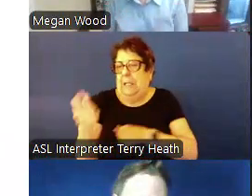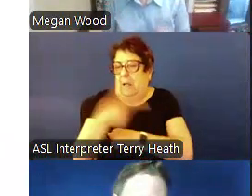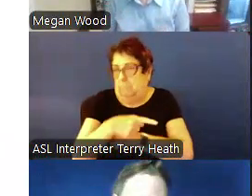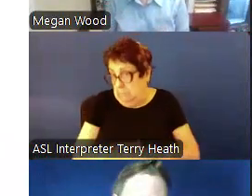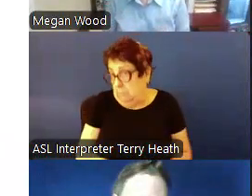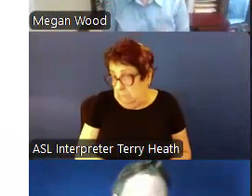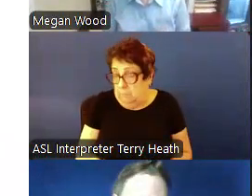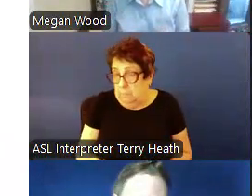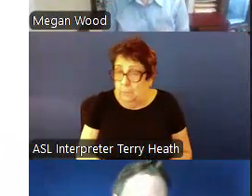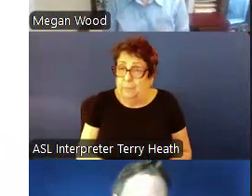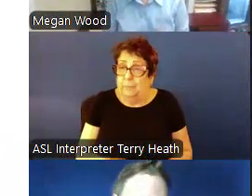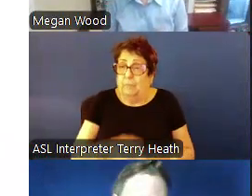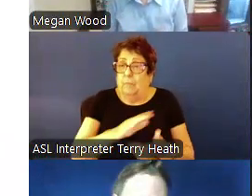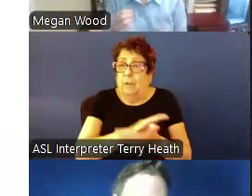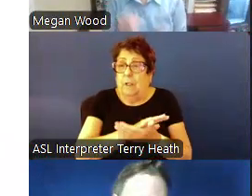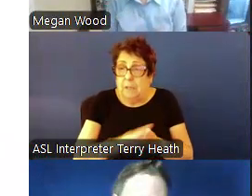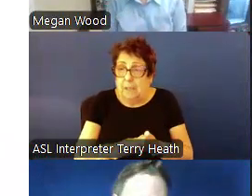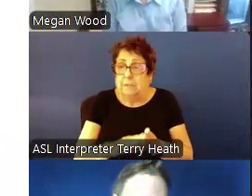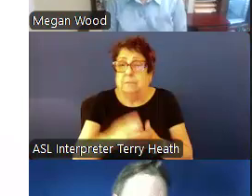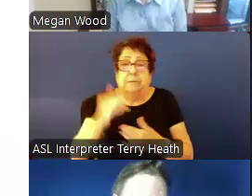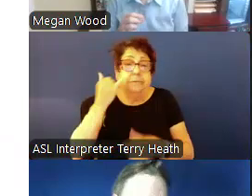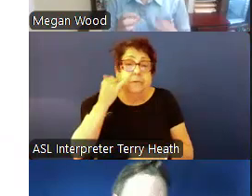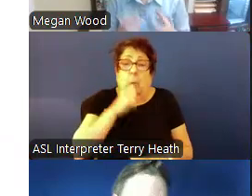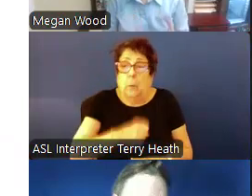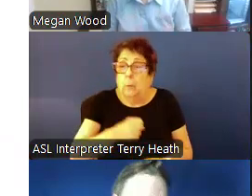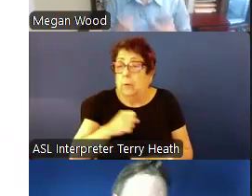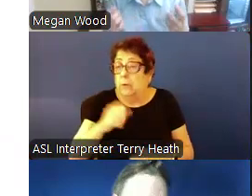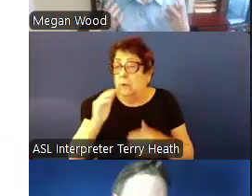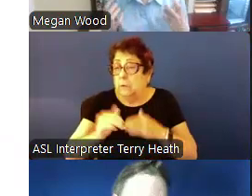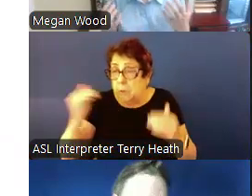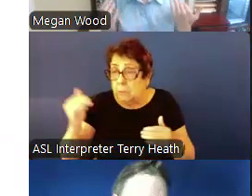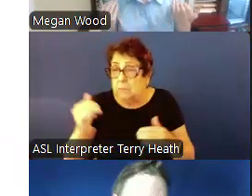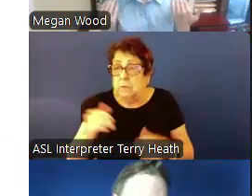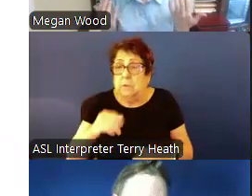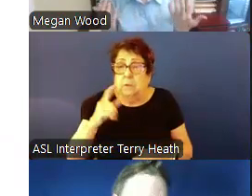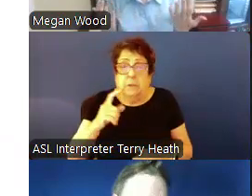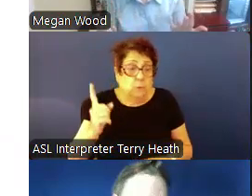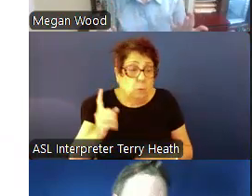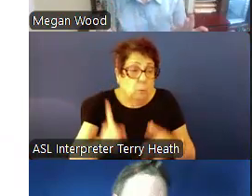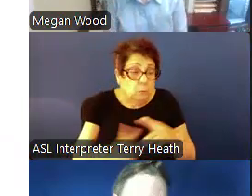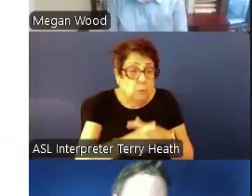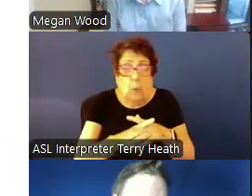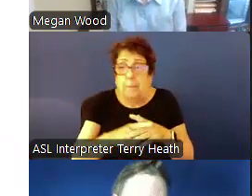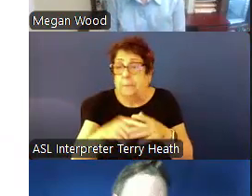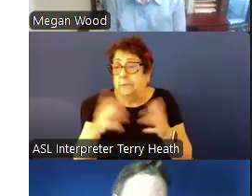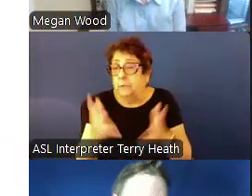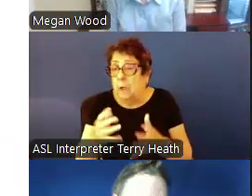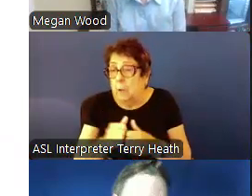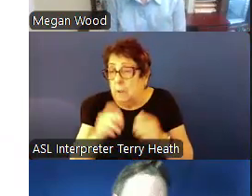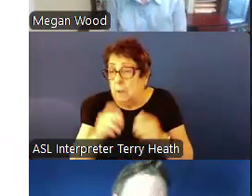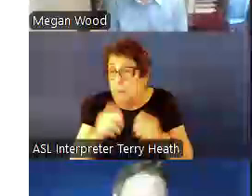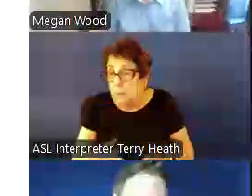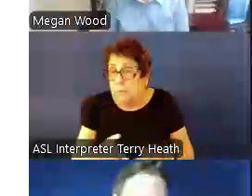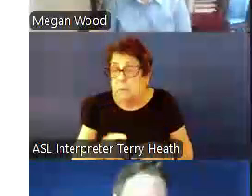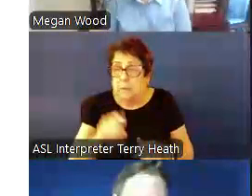really just want to walk in somewhere and talk to a person. We can write down the date on a post-it note for the next time Katie's going to be in